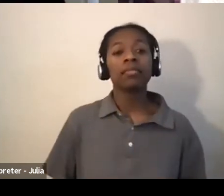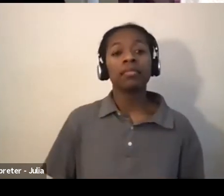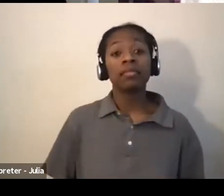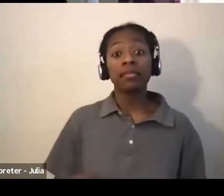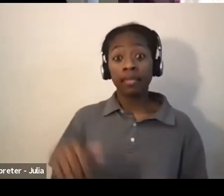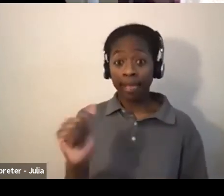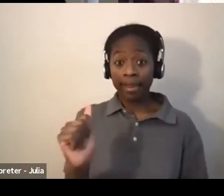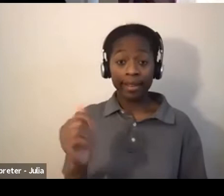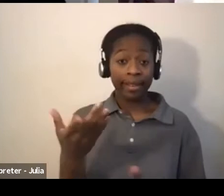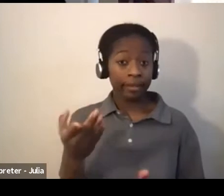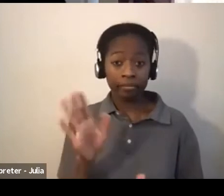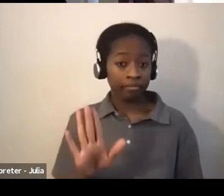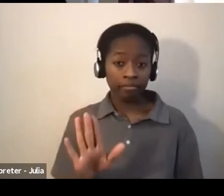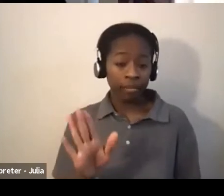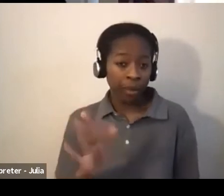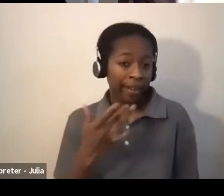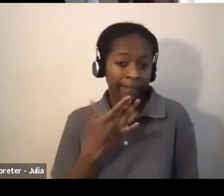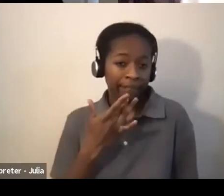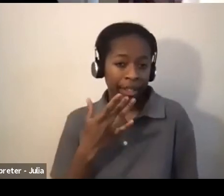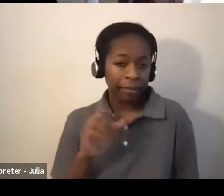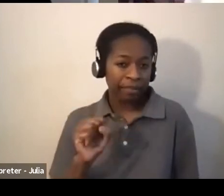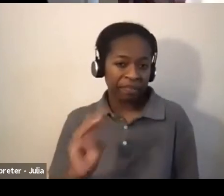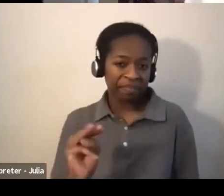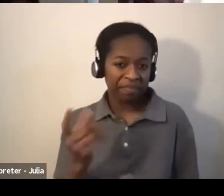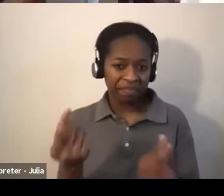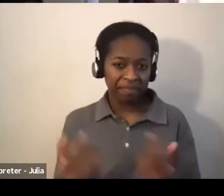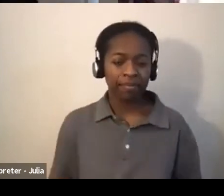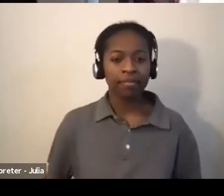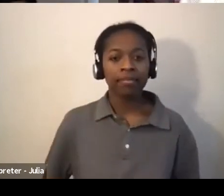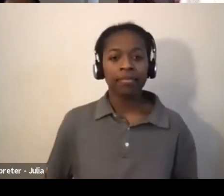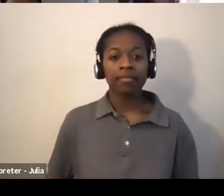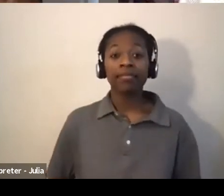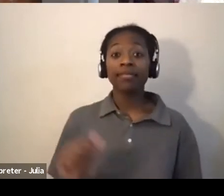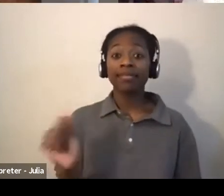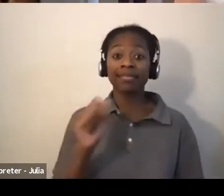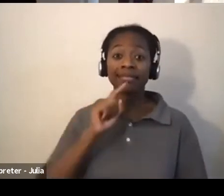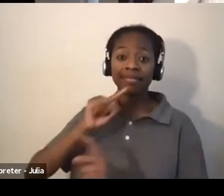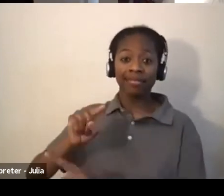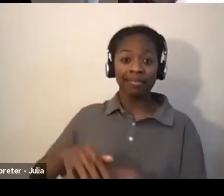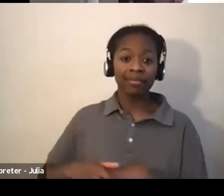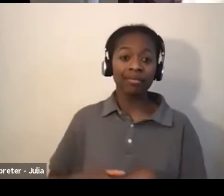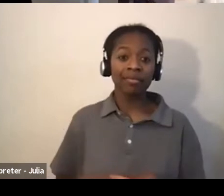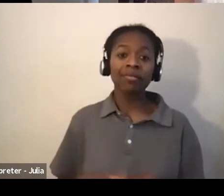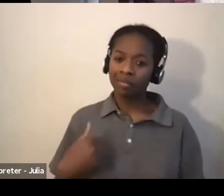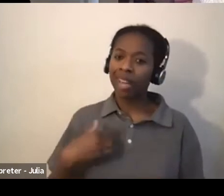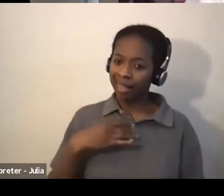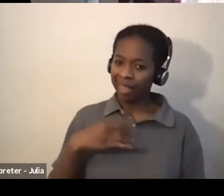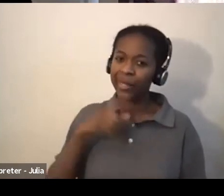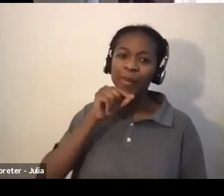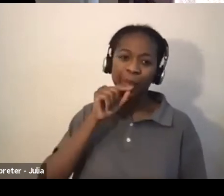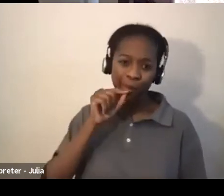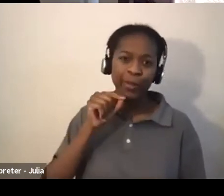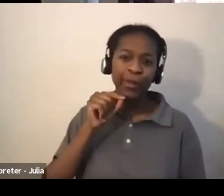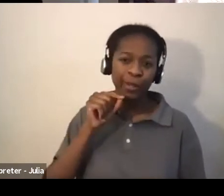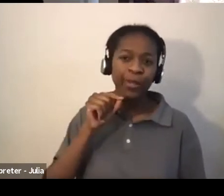Aaliyah, what are your favorite social media apps? For me, well, I do Twitter. I love Twitter a lot,